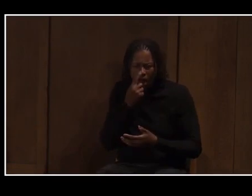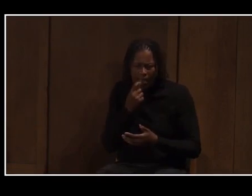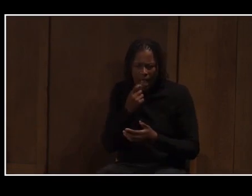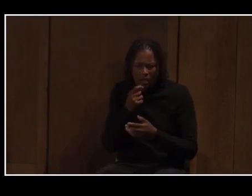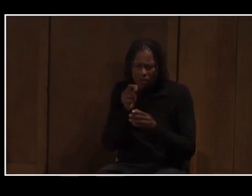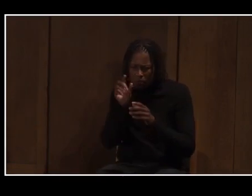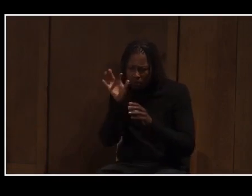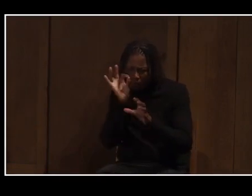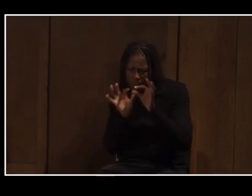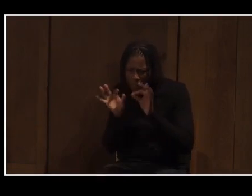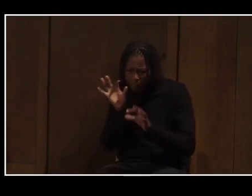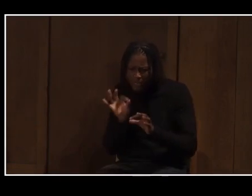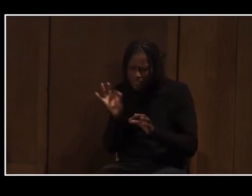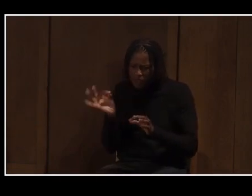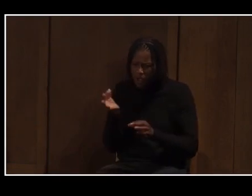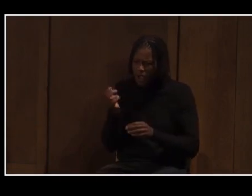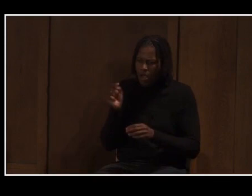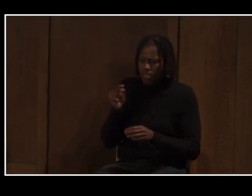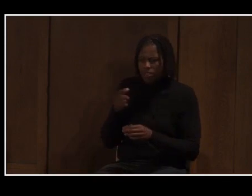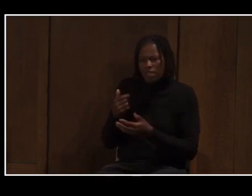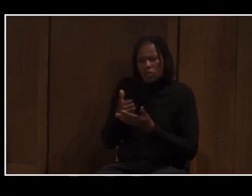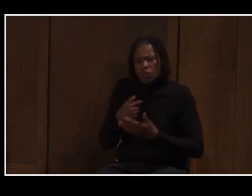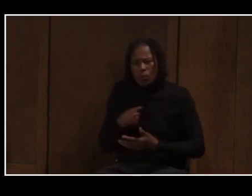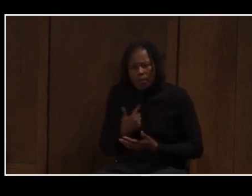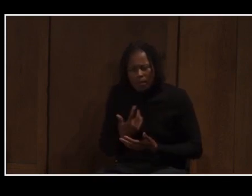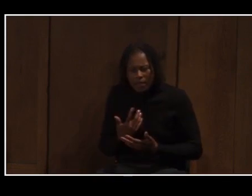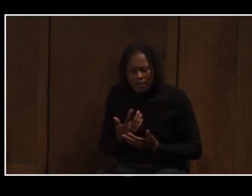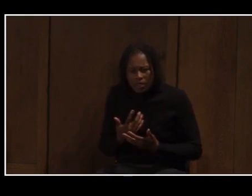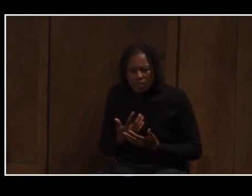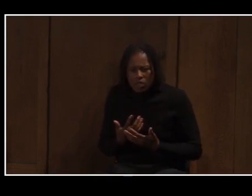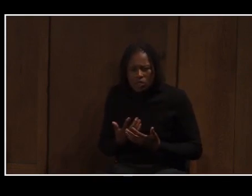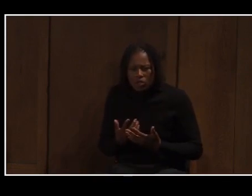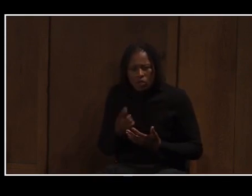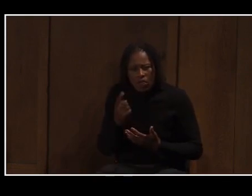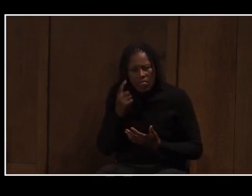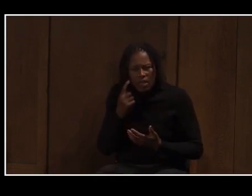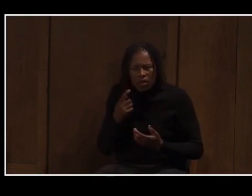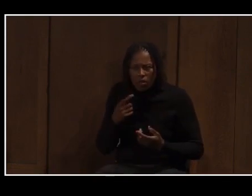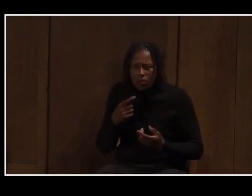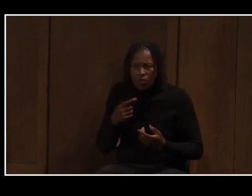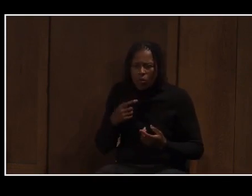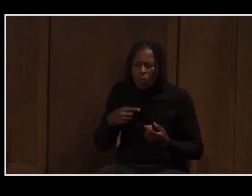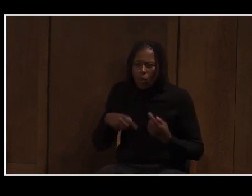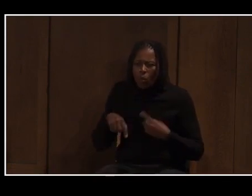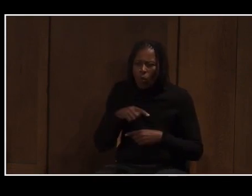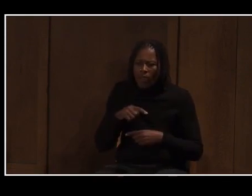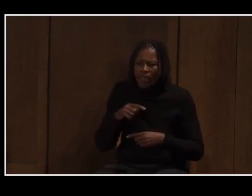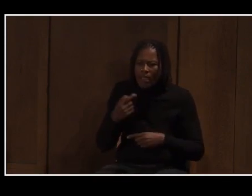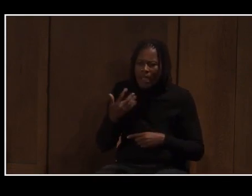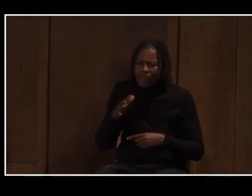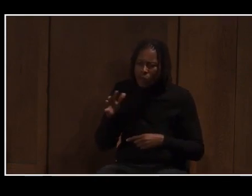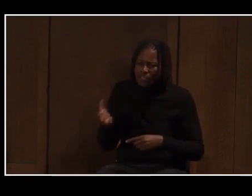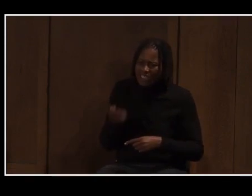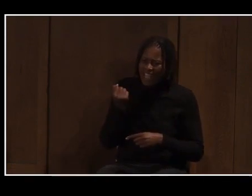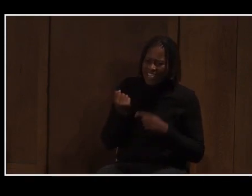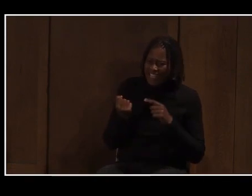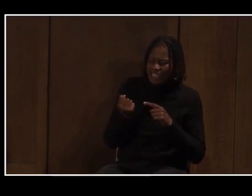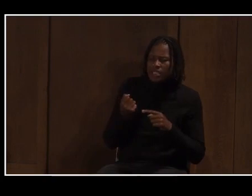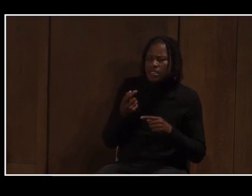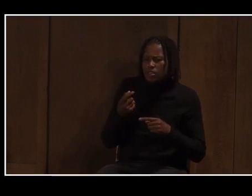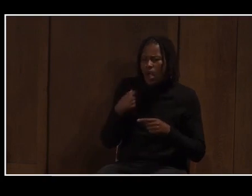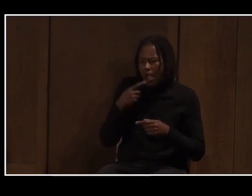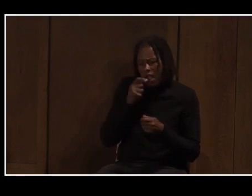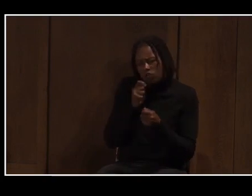something about literally actually just doing it, like taking it and saying it was that, and I'm redefining